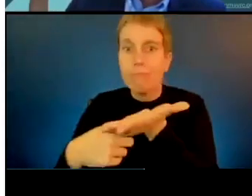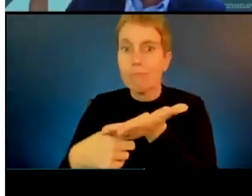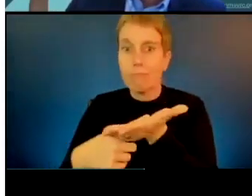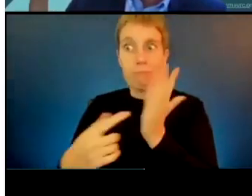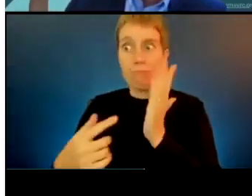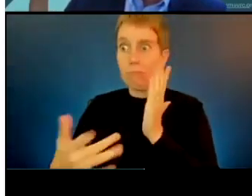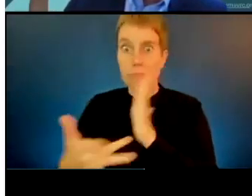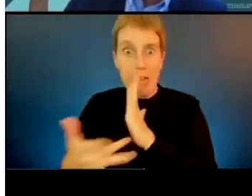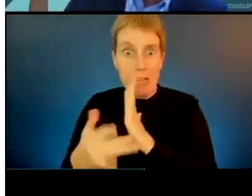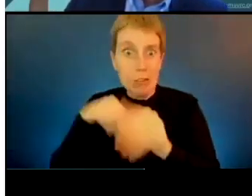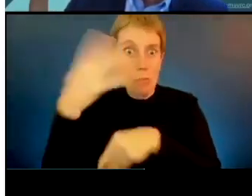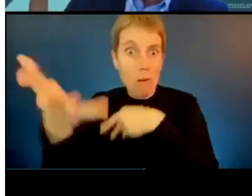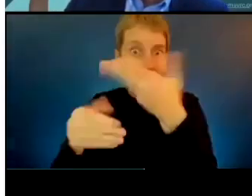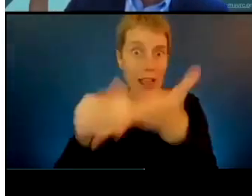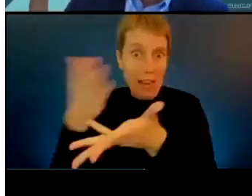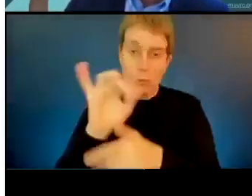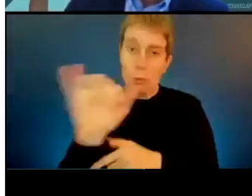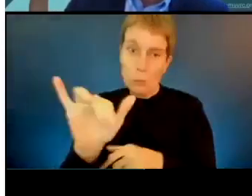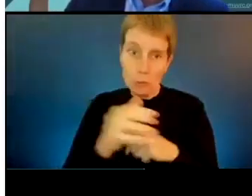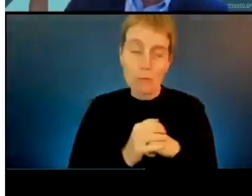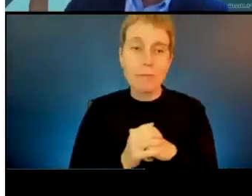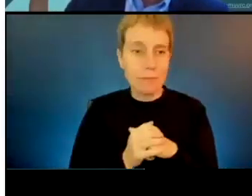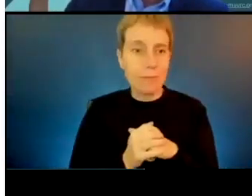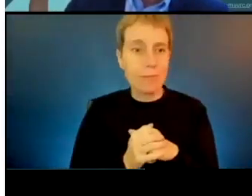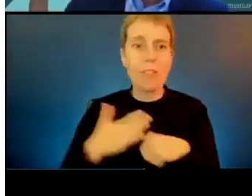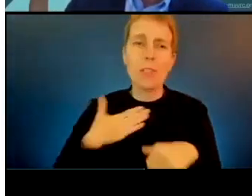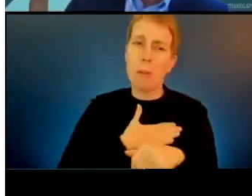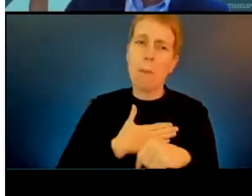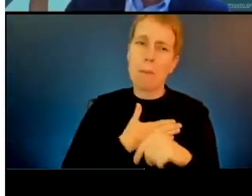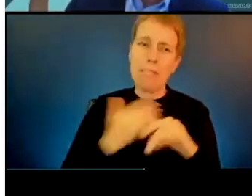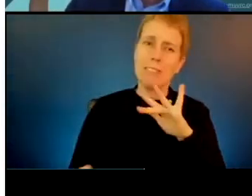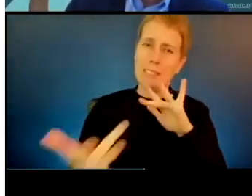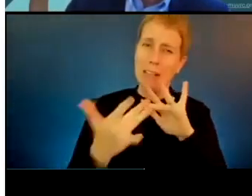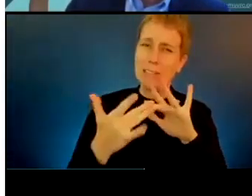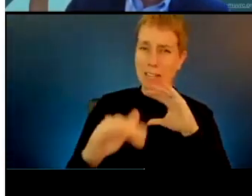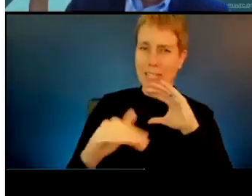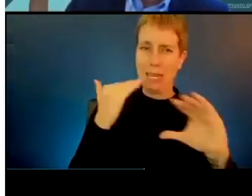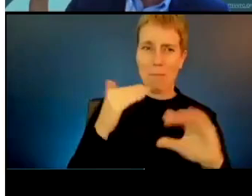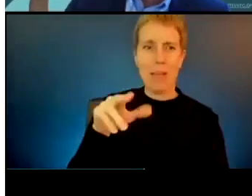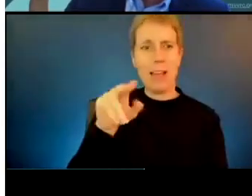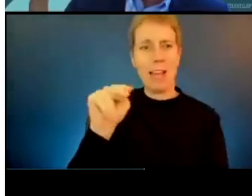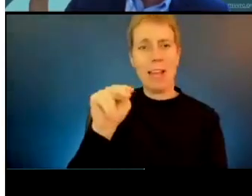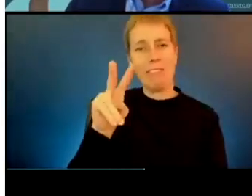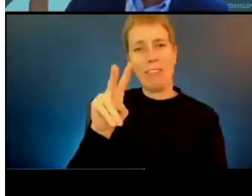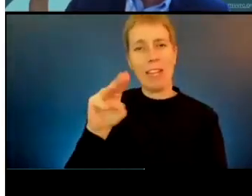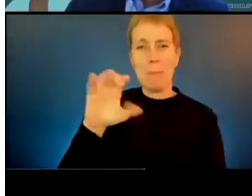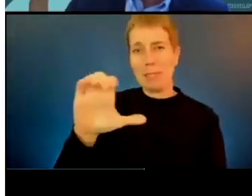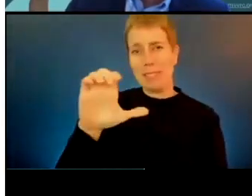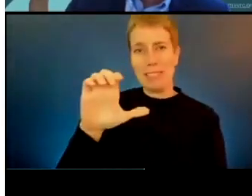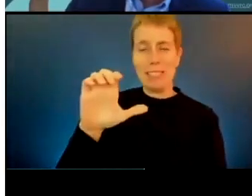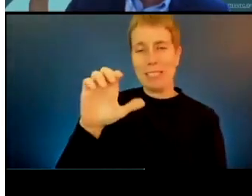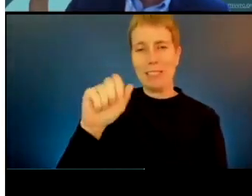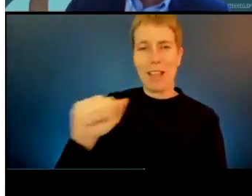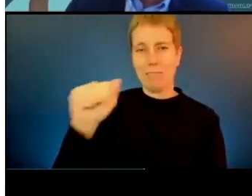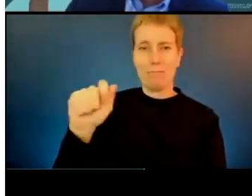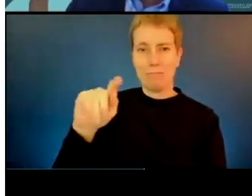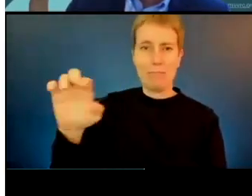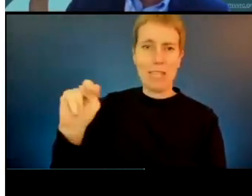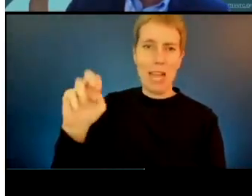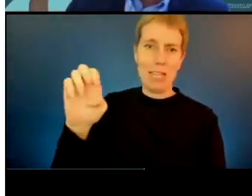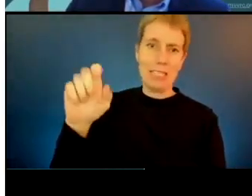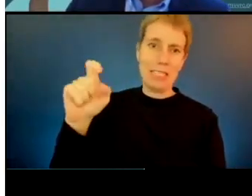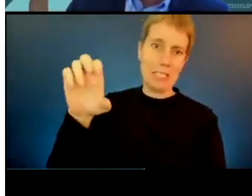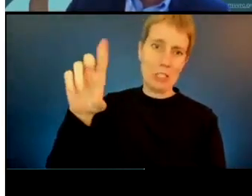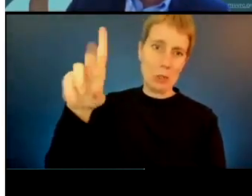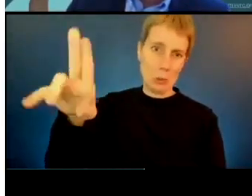nmvvrc@musc.edu. So we're going to take some time to go through some questions. We're really, really grateful to each of you who